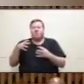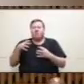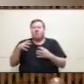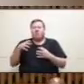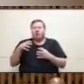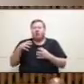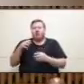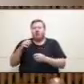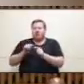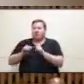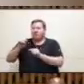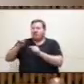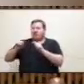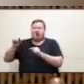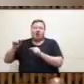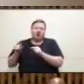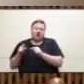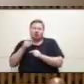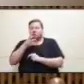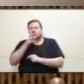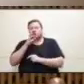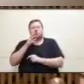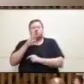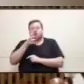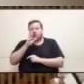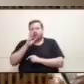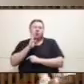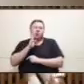side. So it's not for